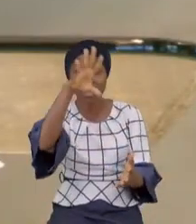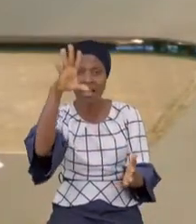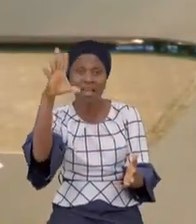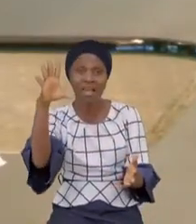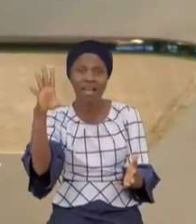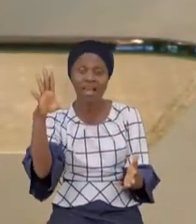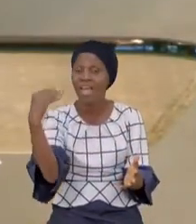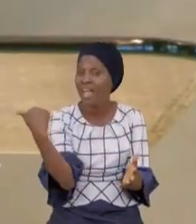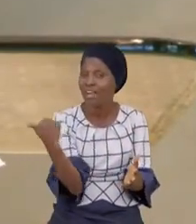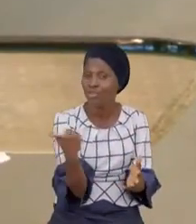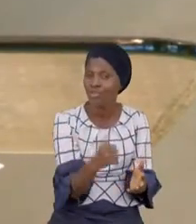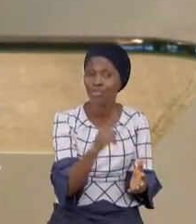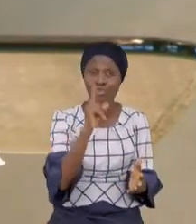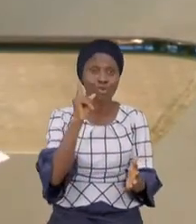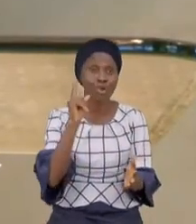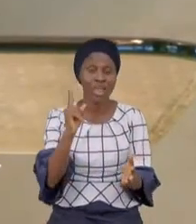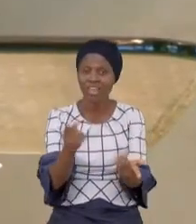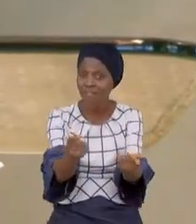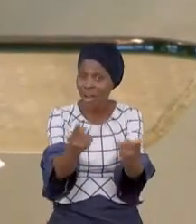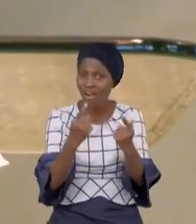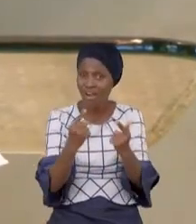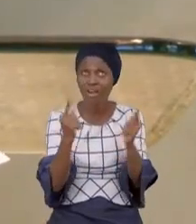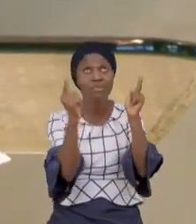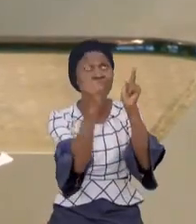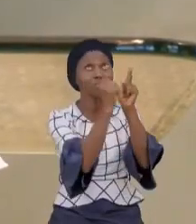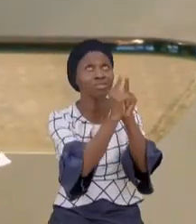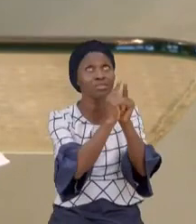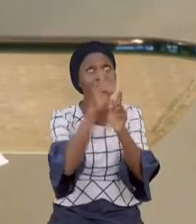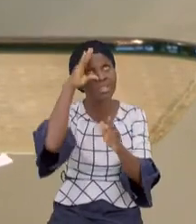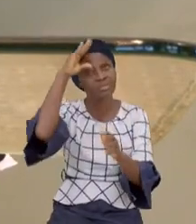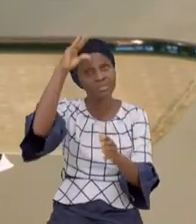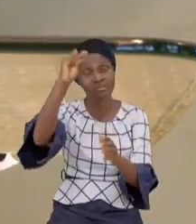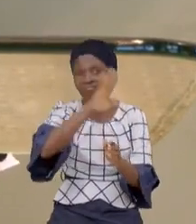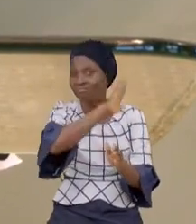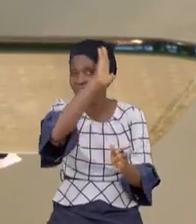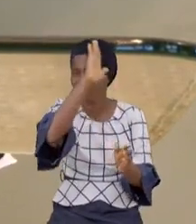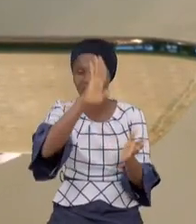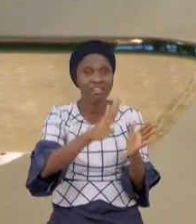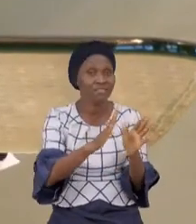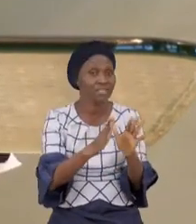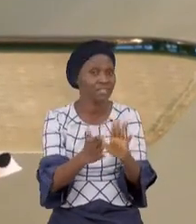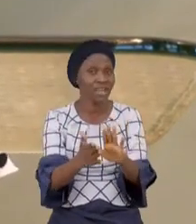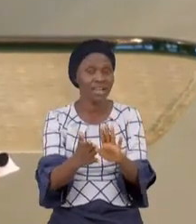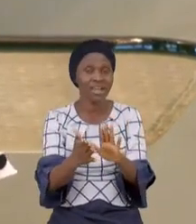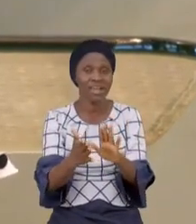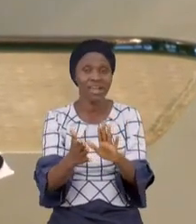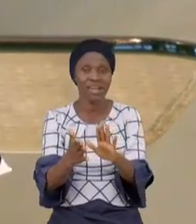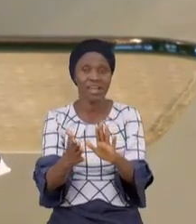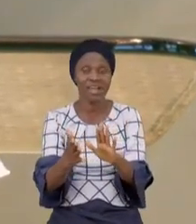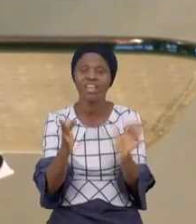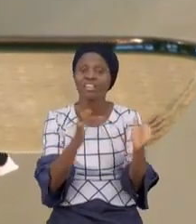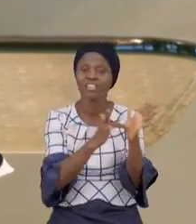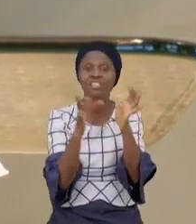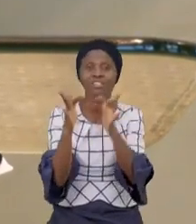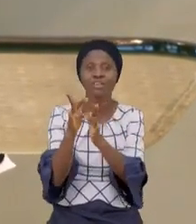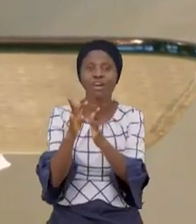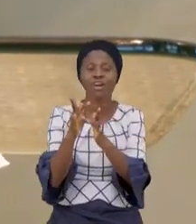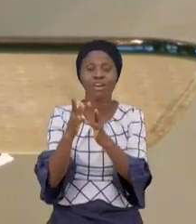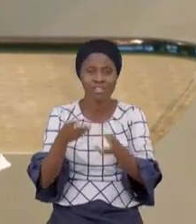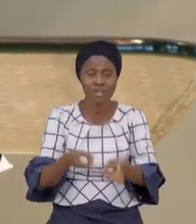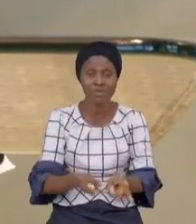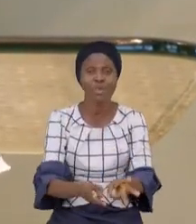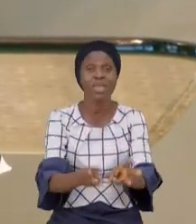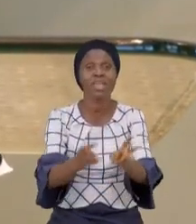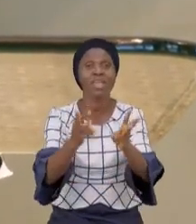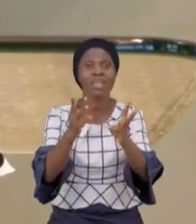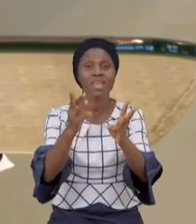and the life, whosoever cometh to him shall never die. Jesus is